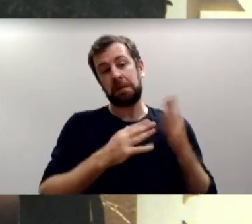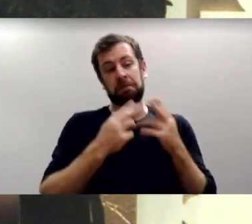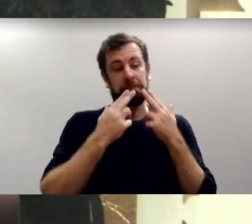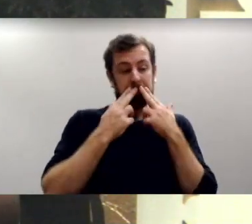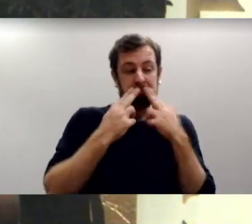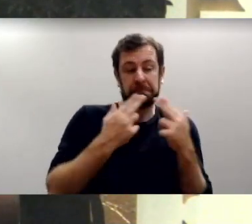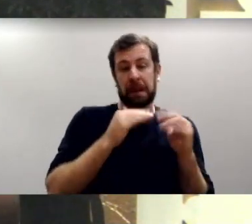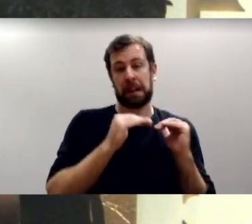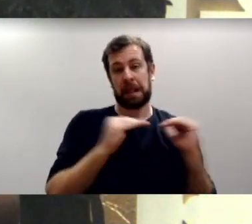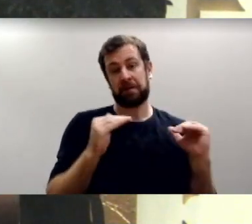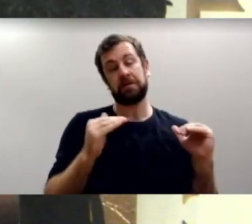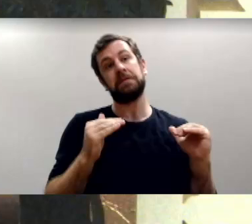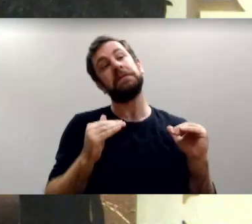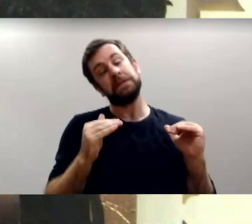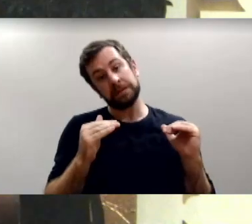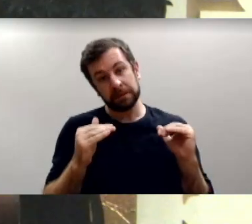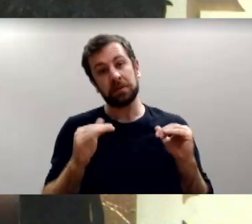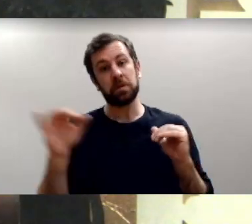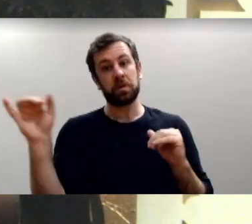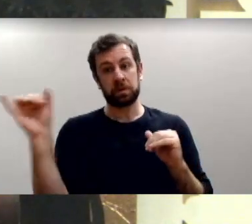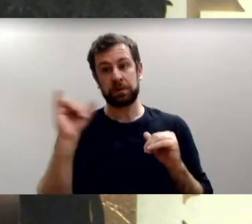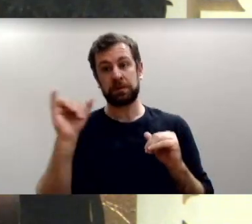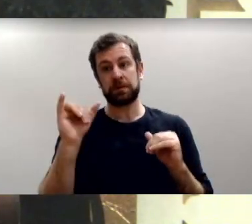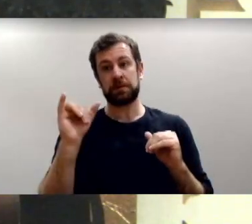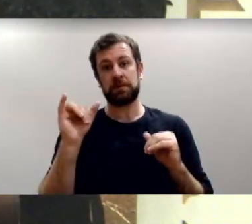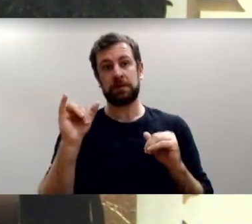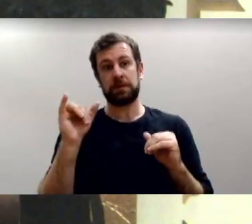even, you know,